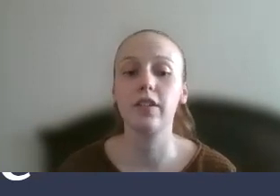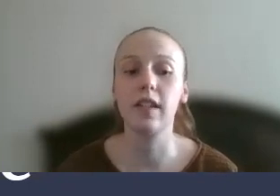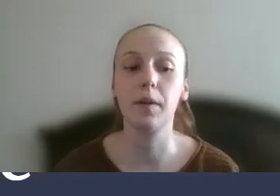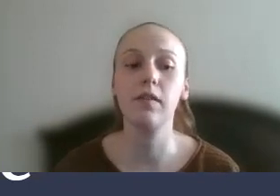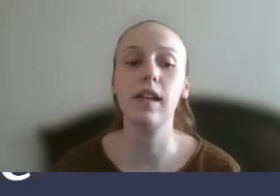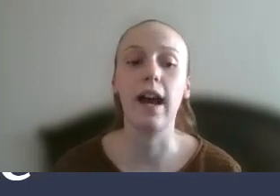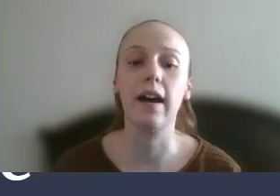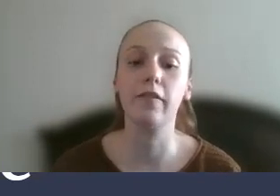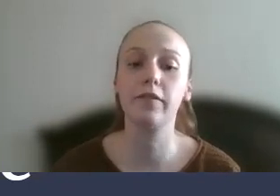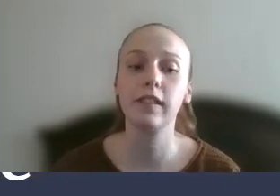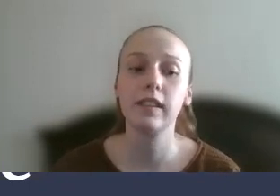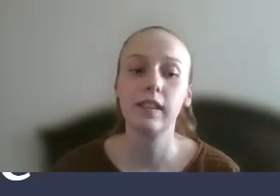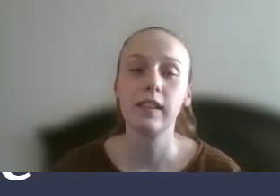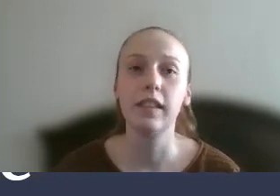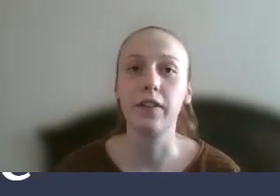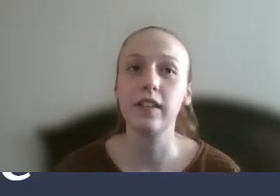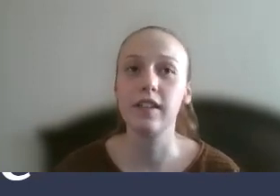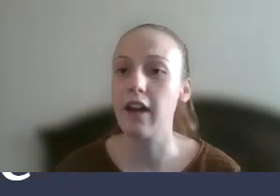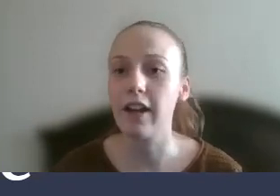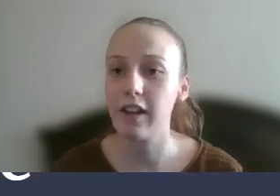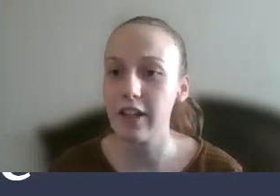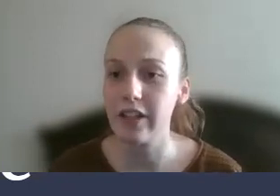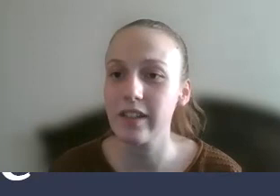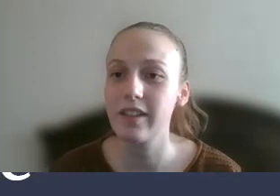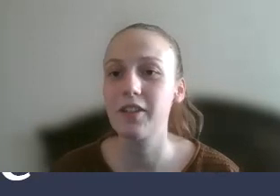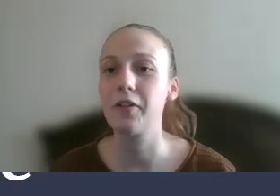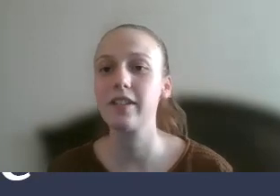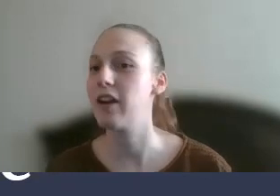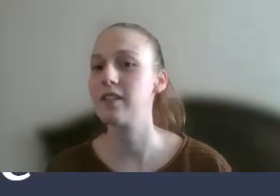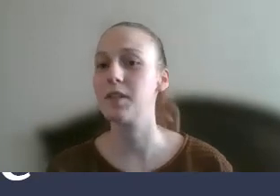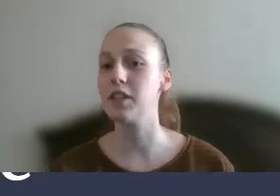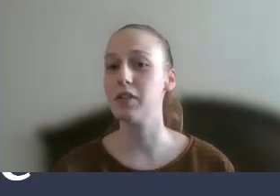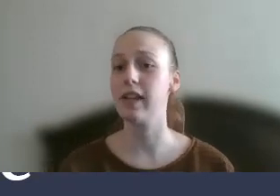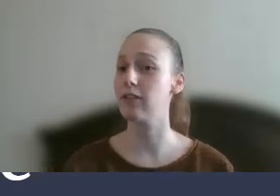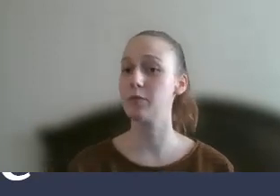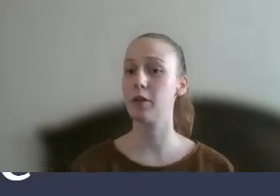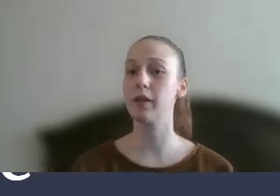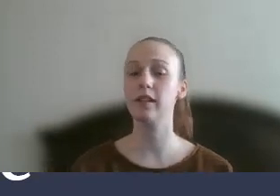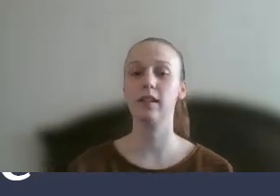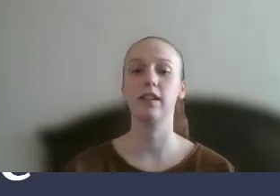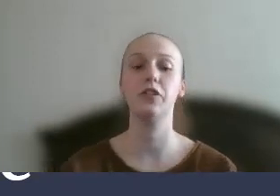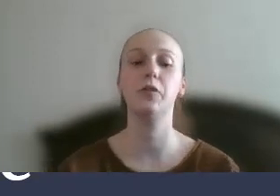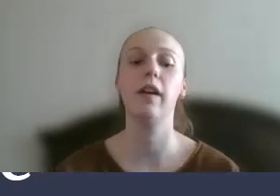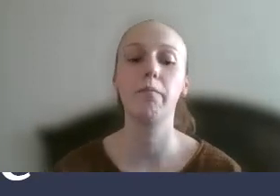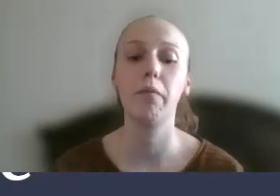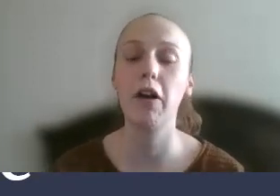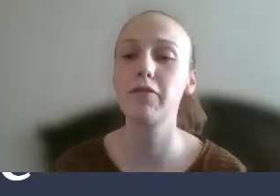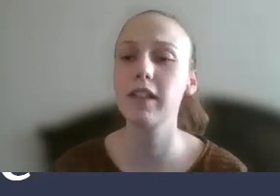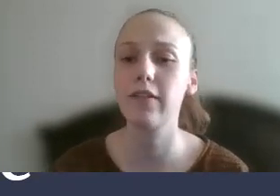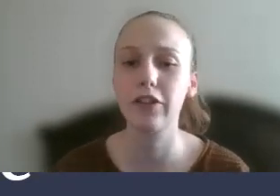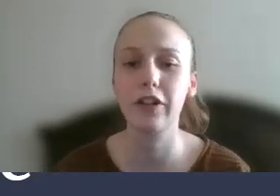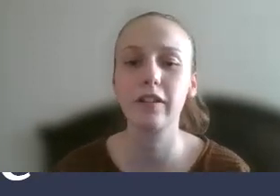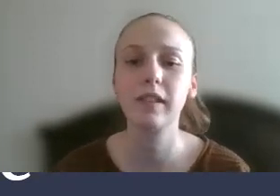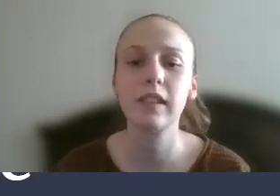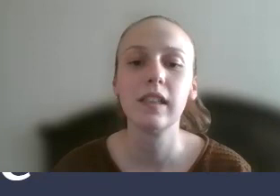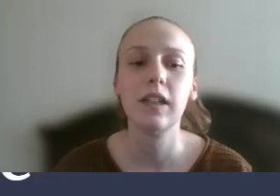These shelters typically have different stay regulations, so it's not something that you can count. You aren't